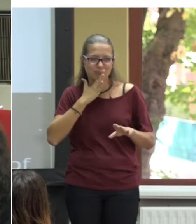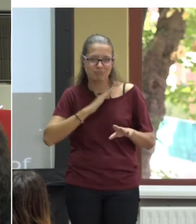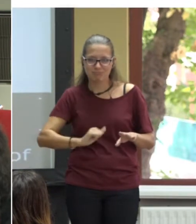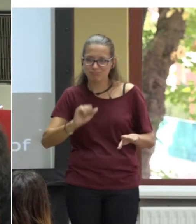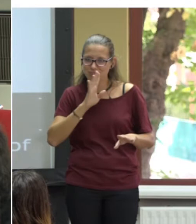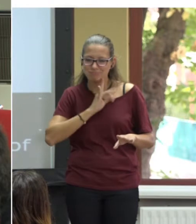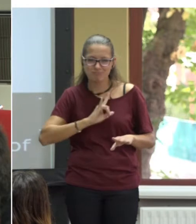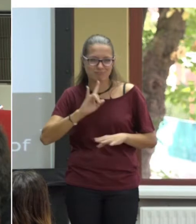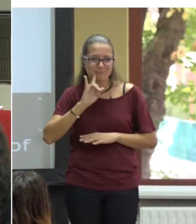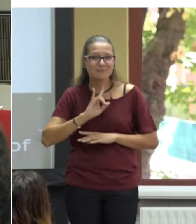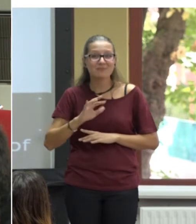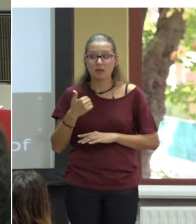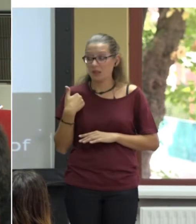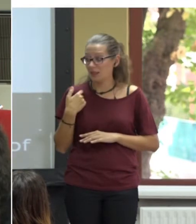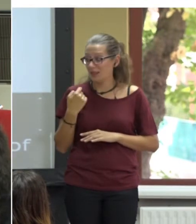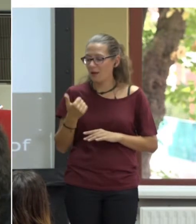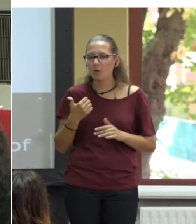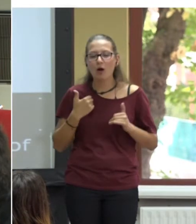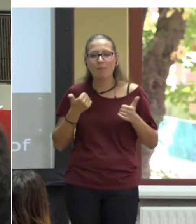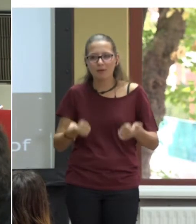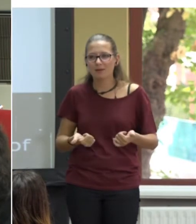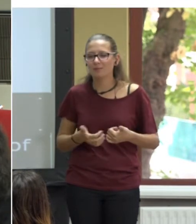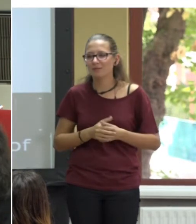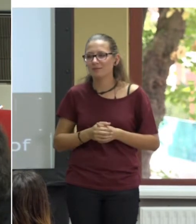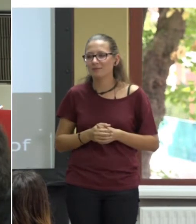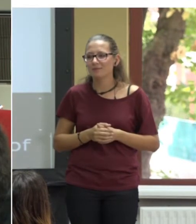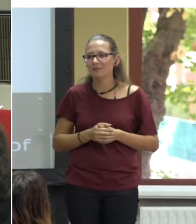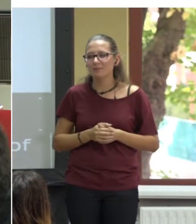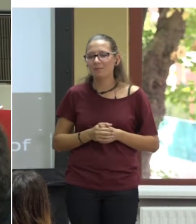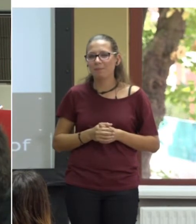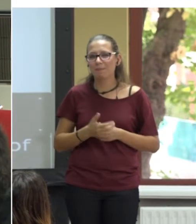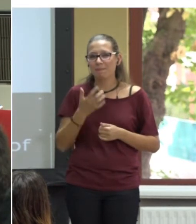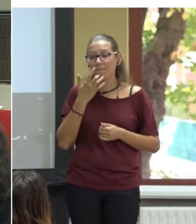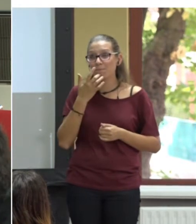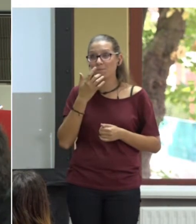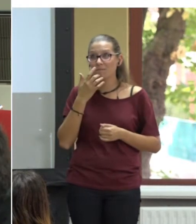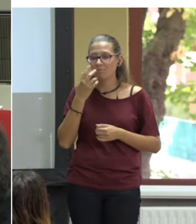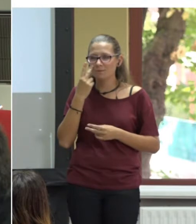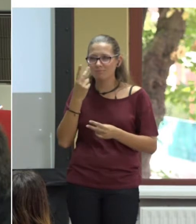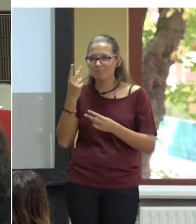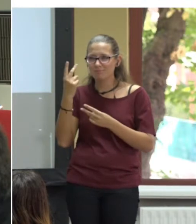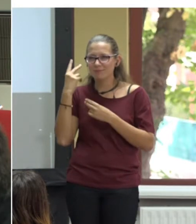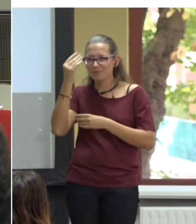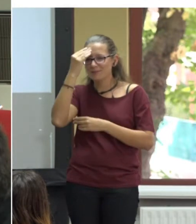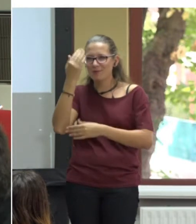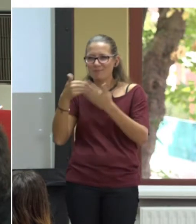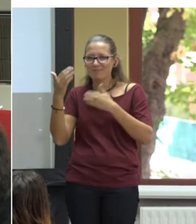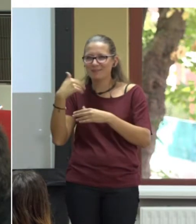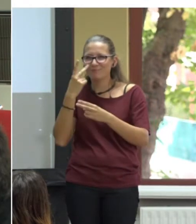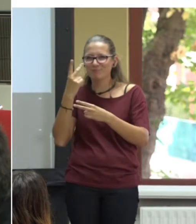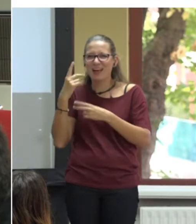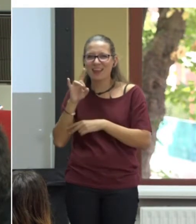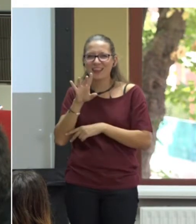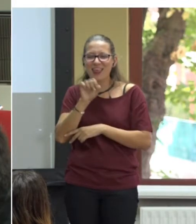thrilling scenario. As Jaime said before, we've started not long ago. If we look back 15 years, well,